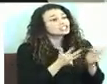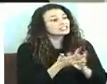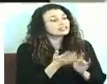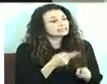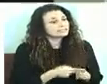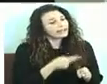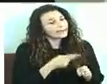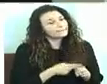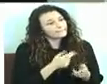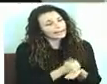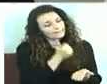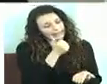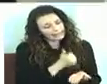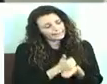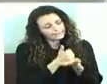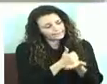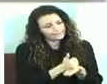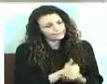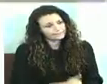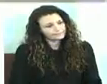name, amen.